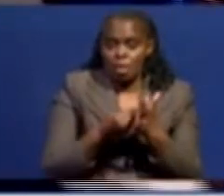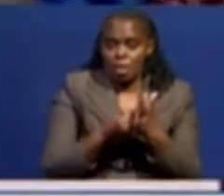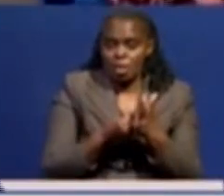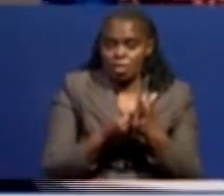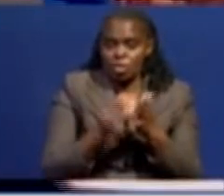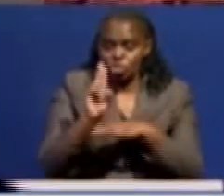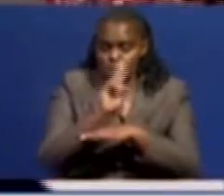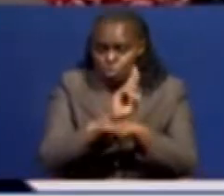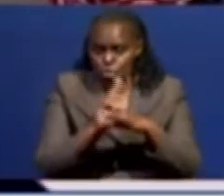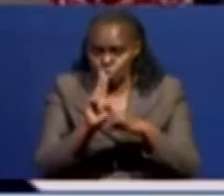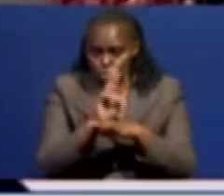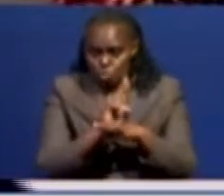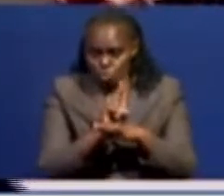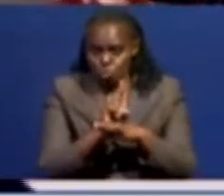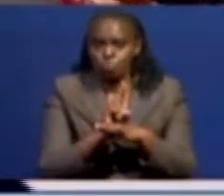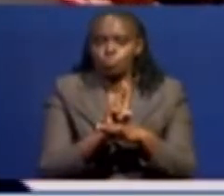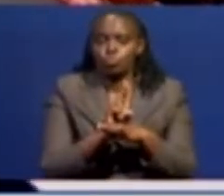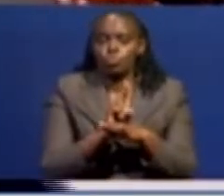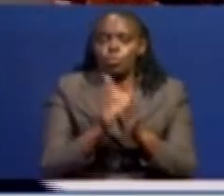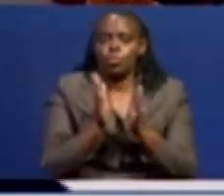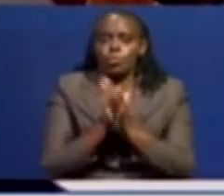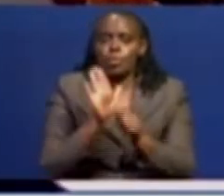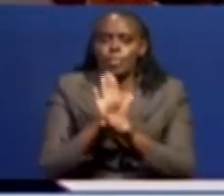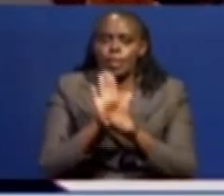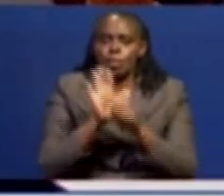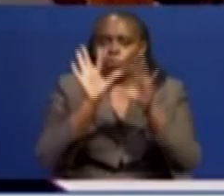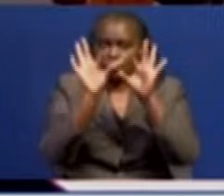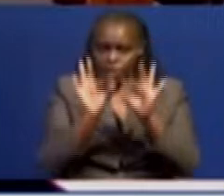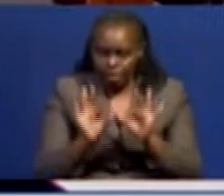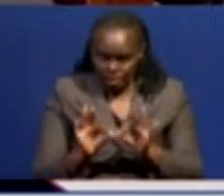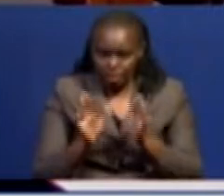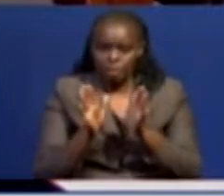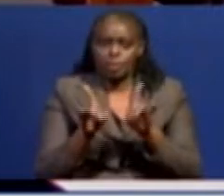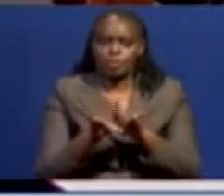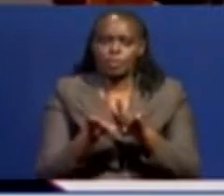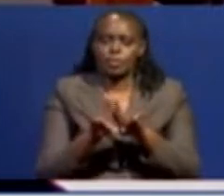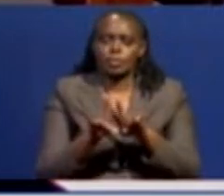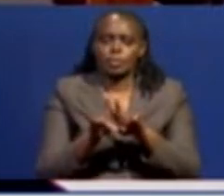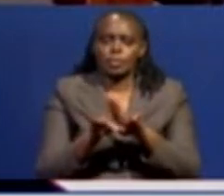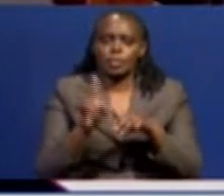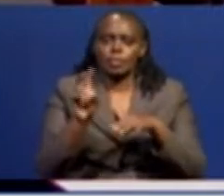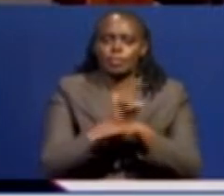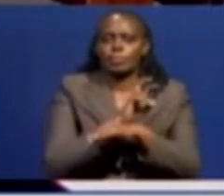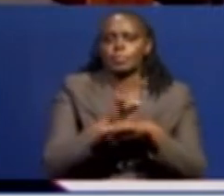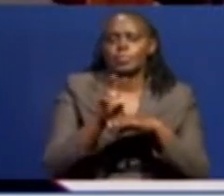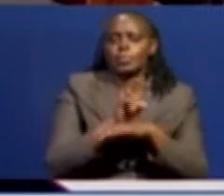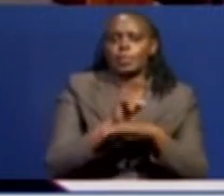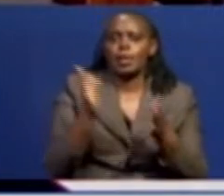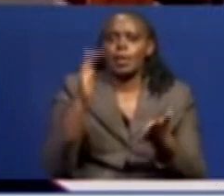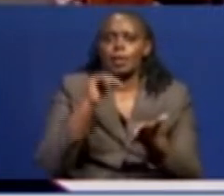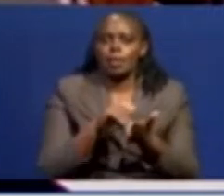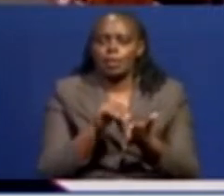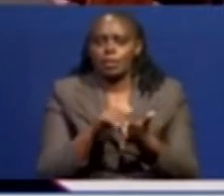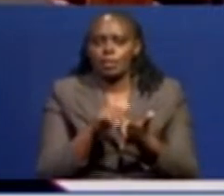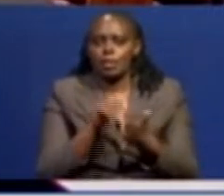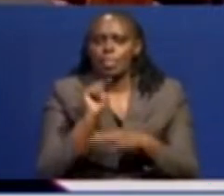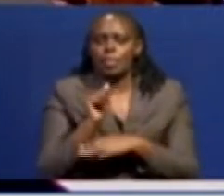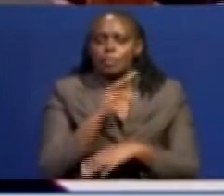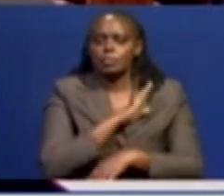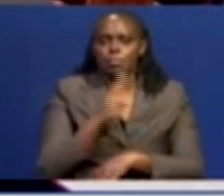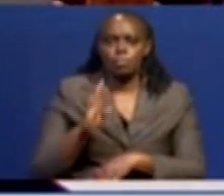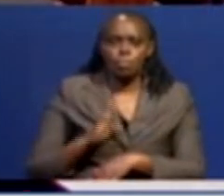the amounts of money should be spent with a lot of accountability and also supervision. And